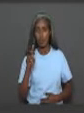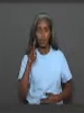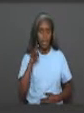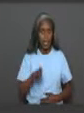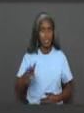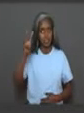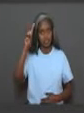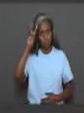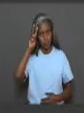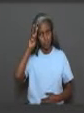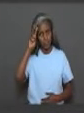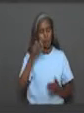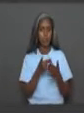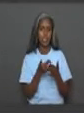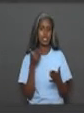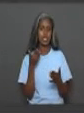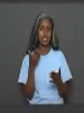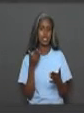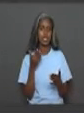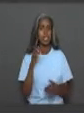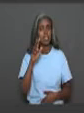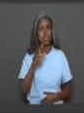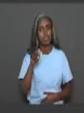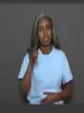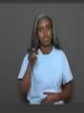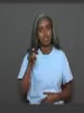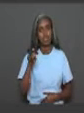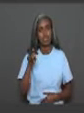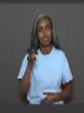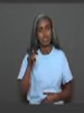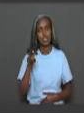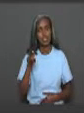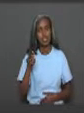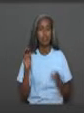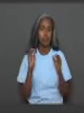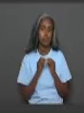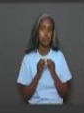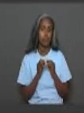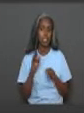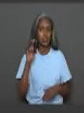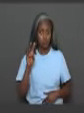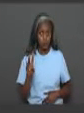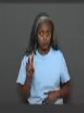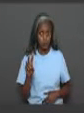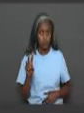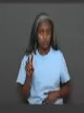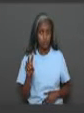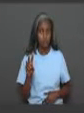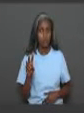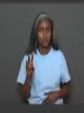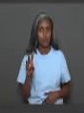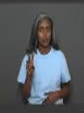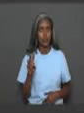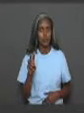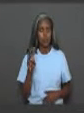x squared minus 3x plus 2